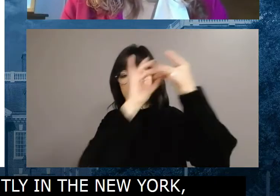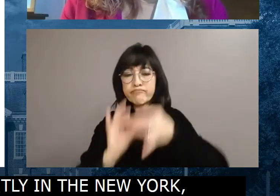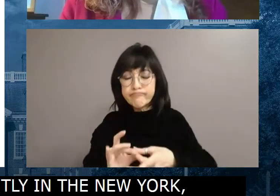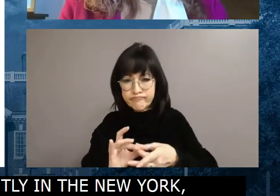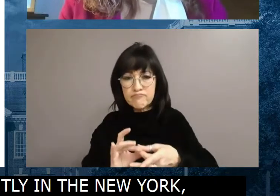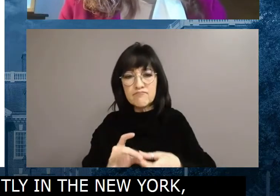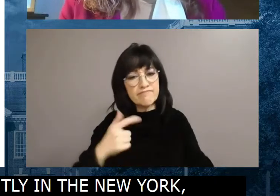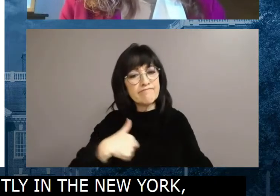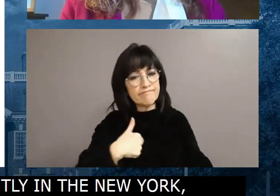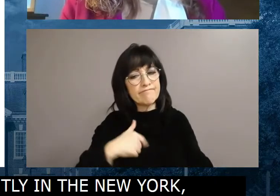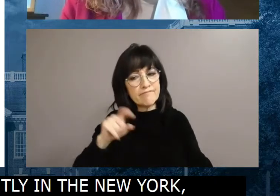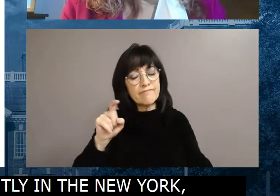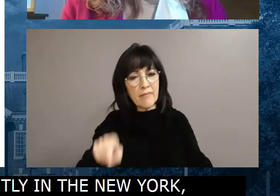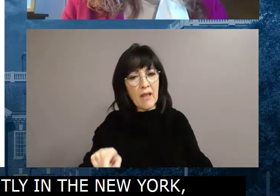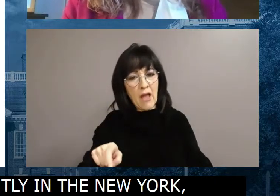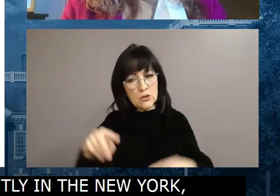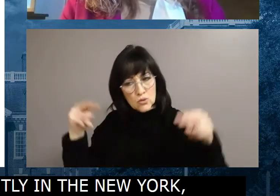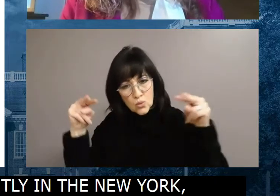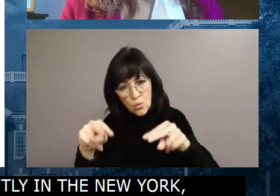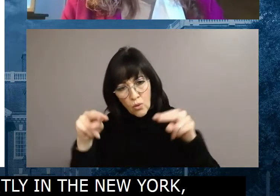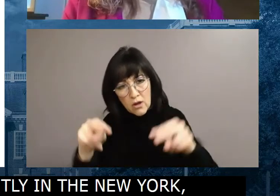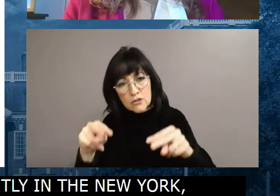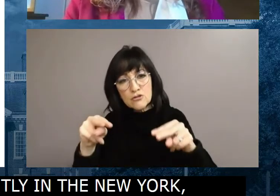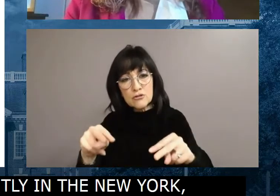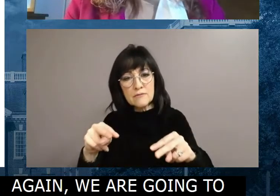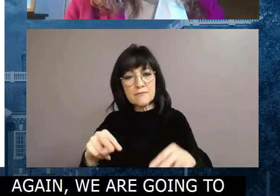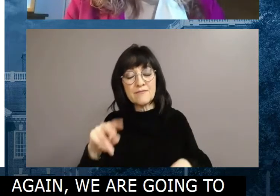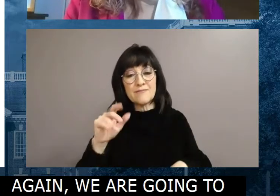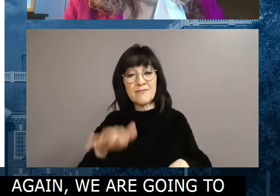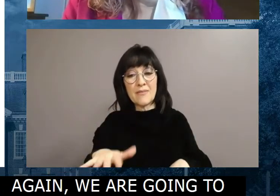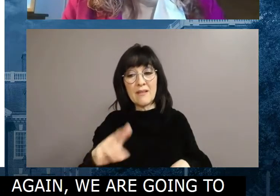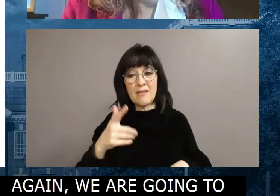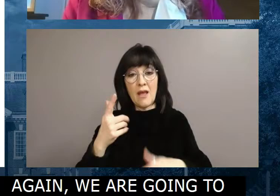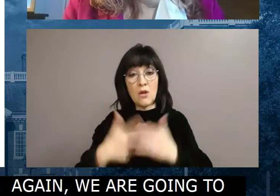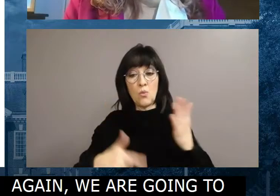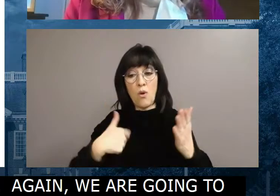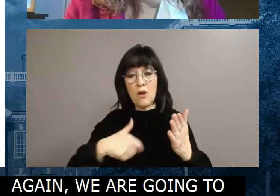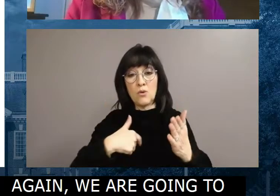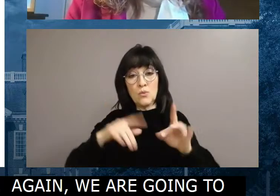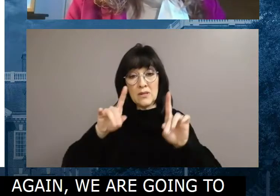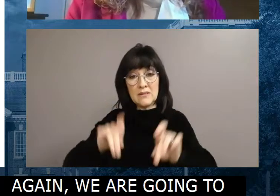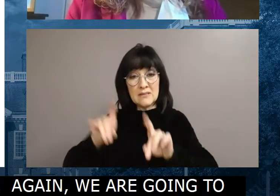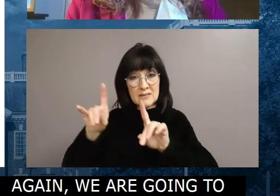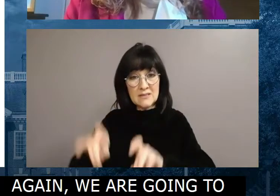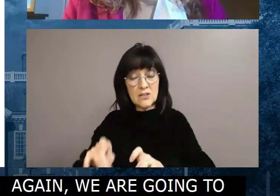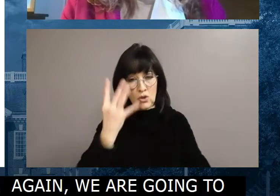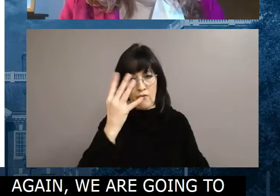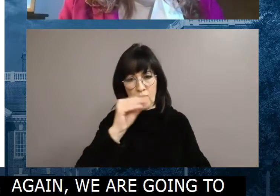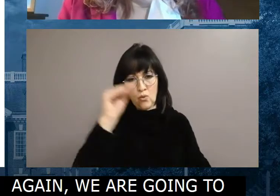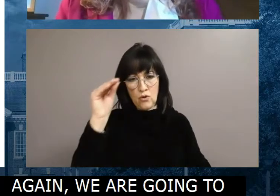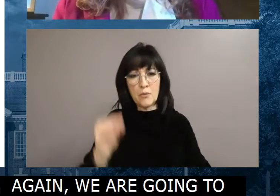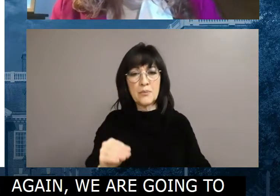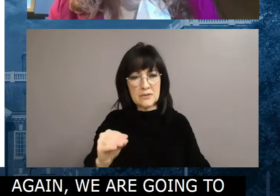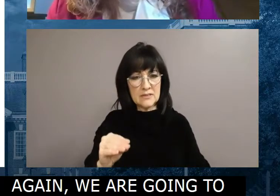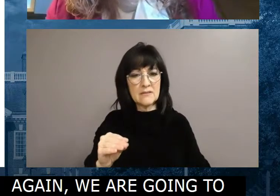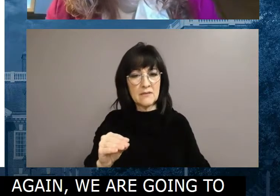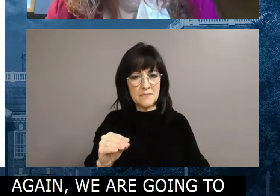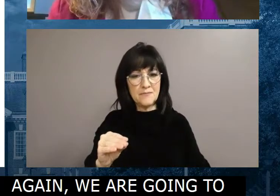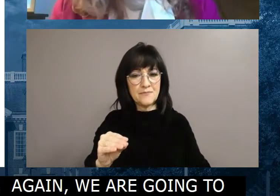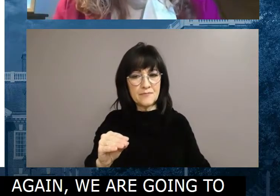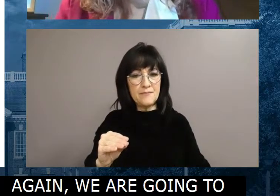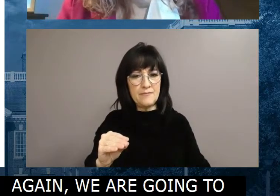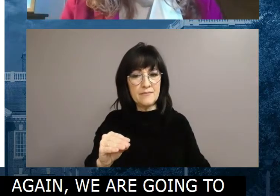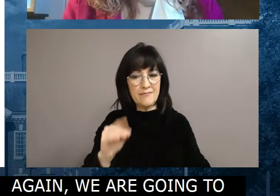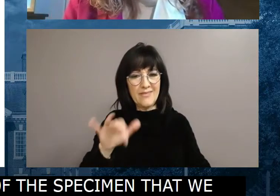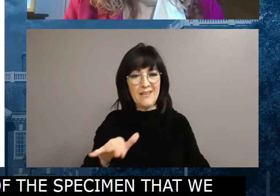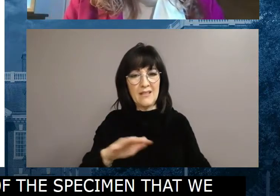these. Of the specimen that we have tested, about 4% of them have been positive for these